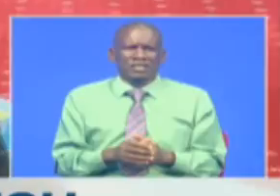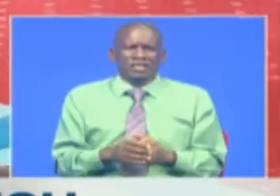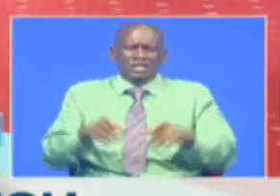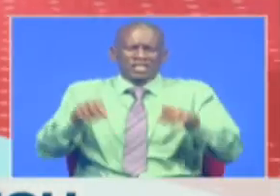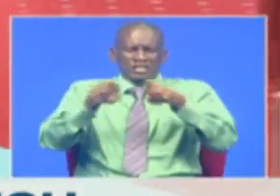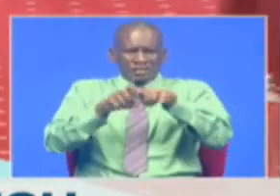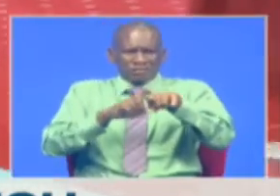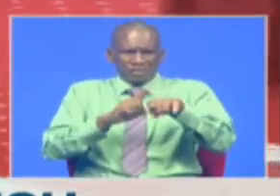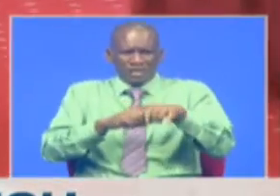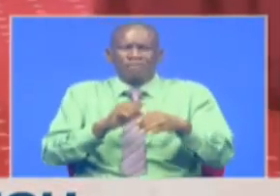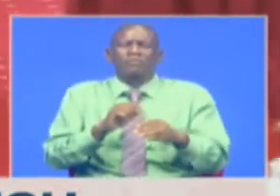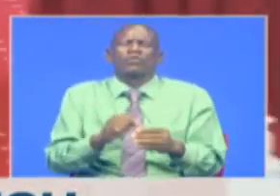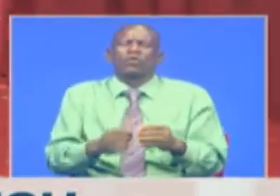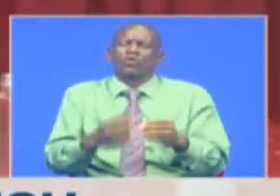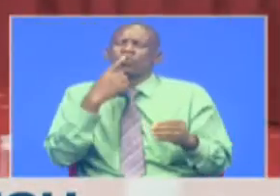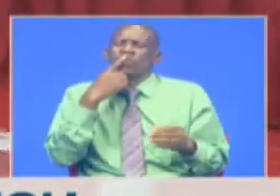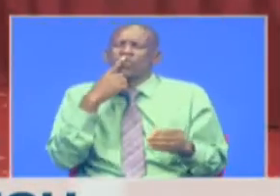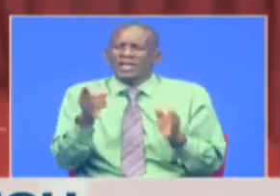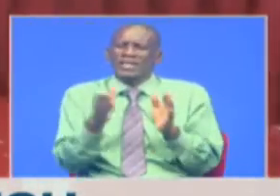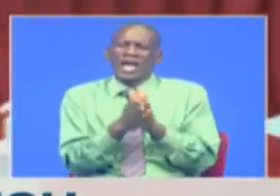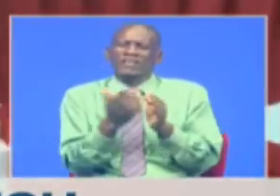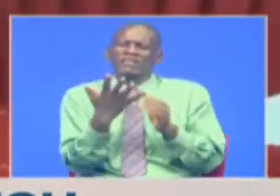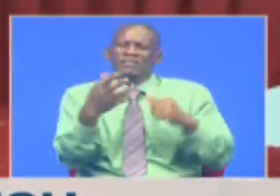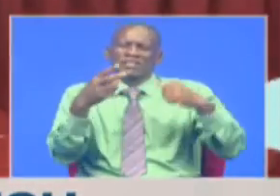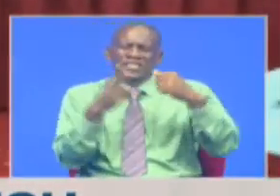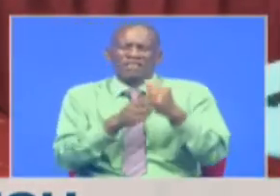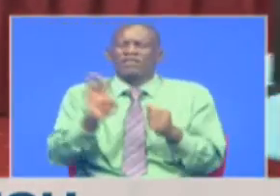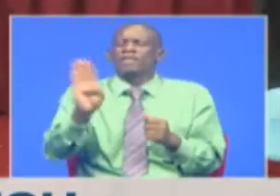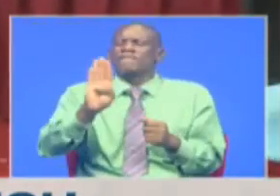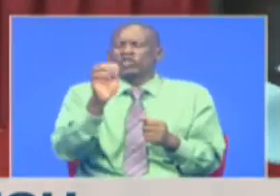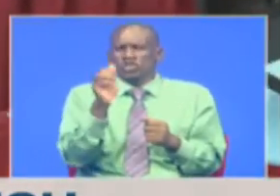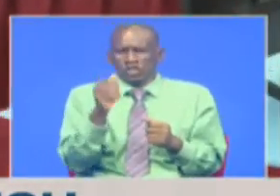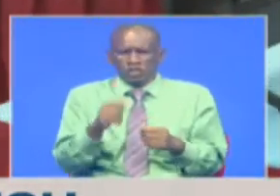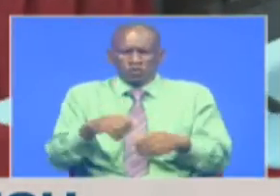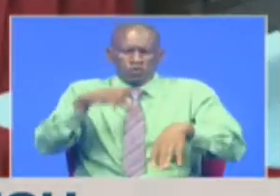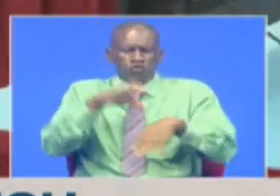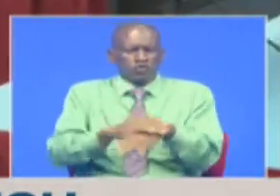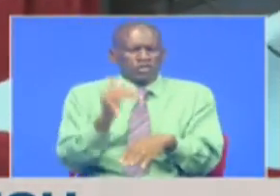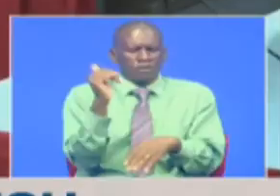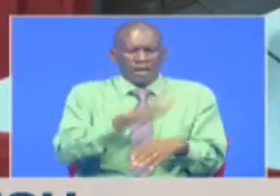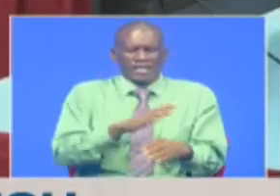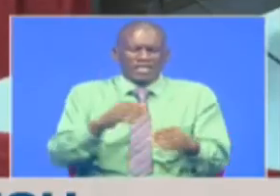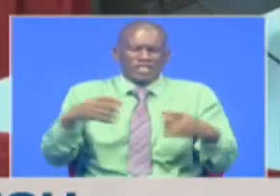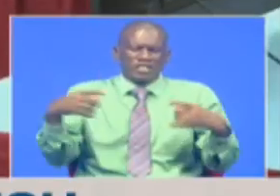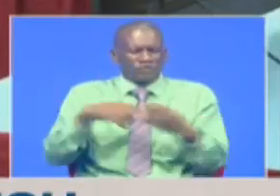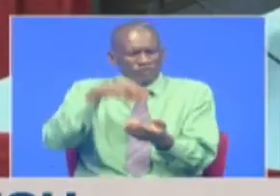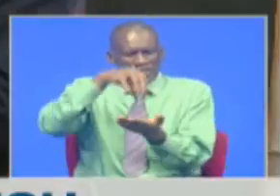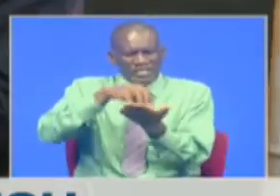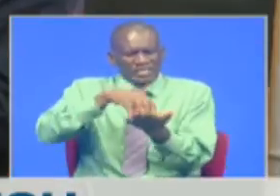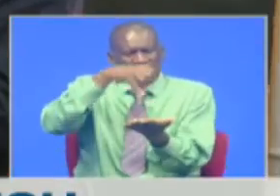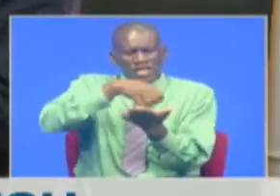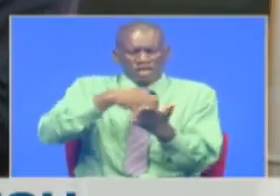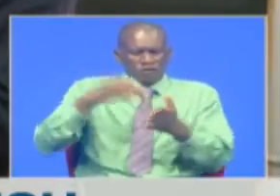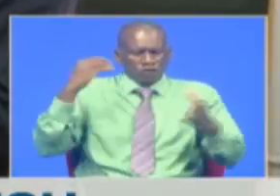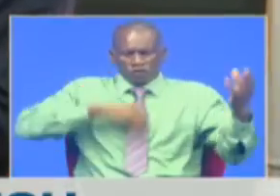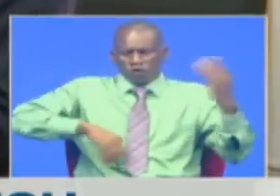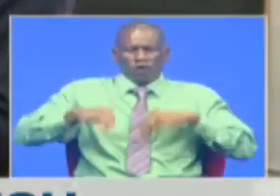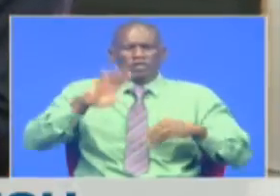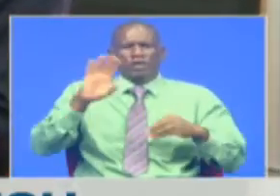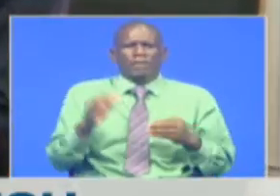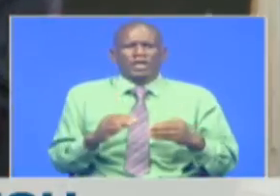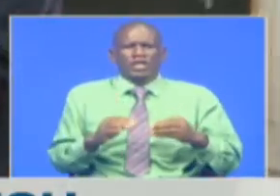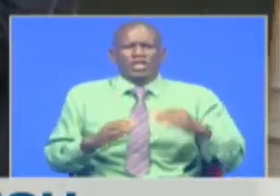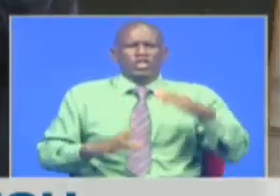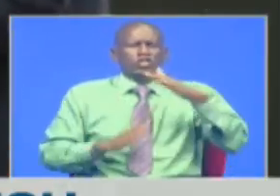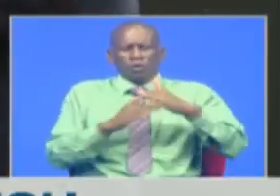period, a total of 157 billion shillings was recovered in cases involving corruption by high-ranking